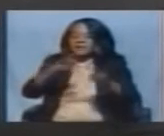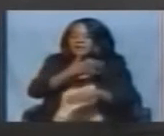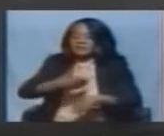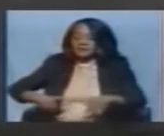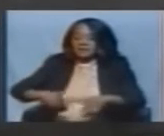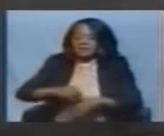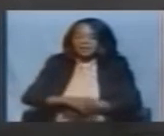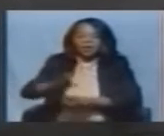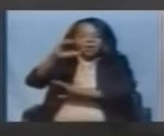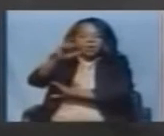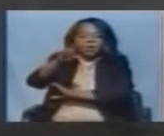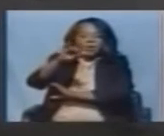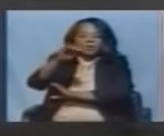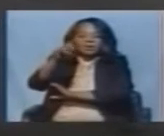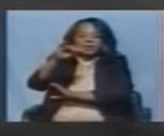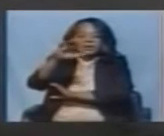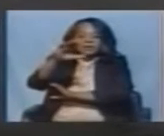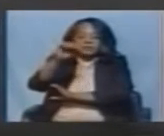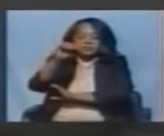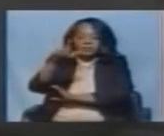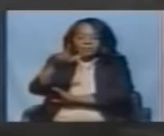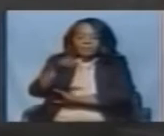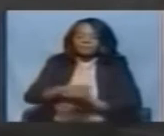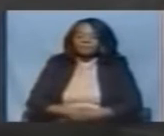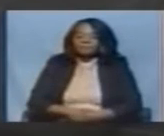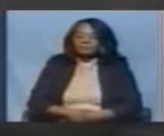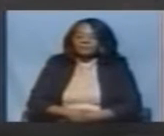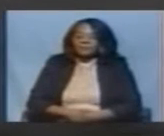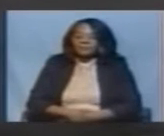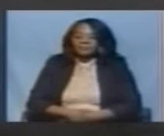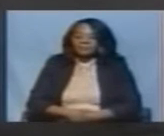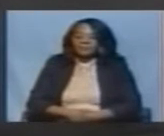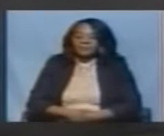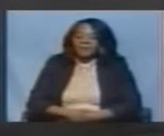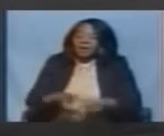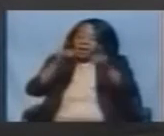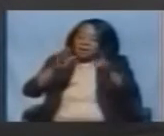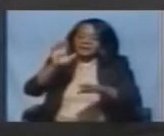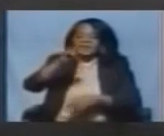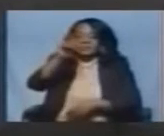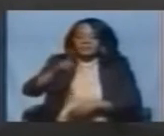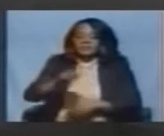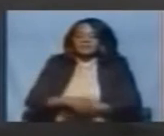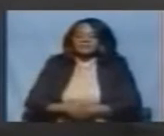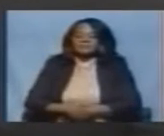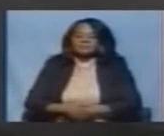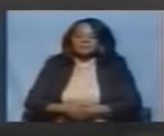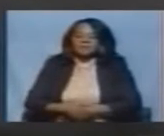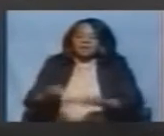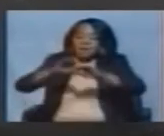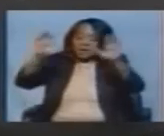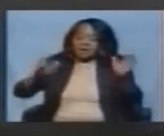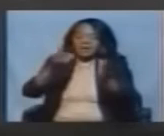cost of doing business. But let me answer the question that you put across. The act is very clear on most of these